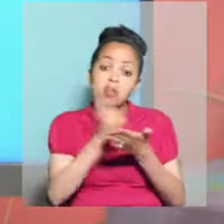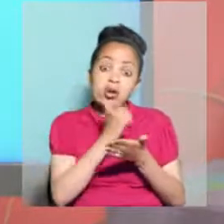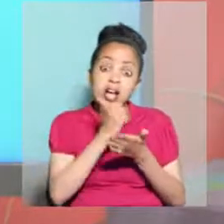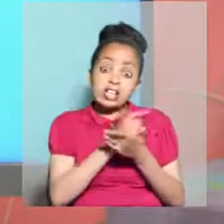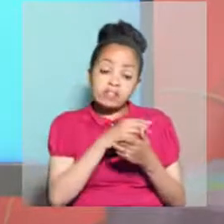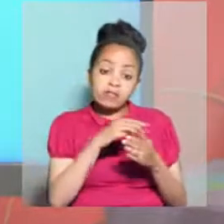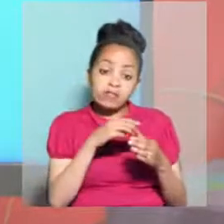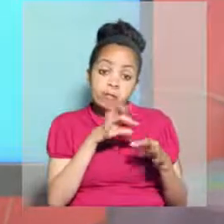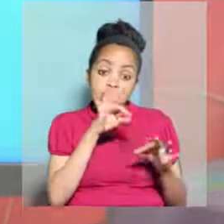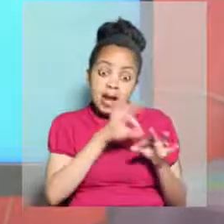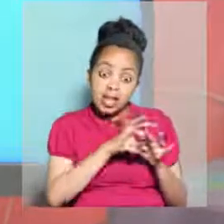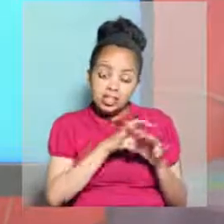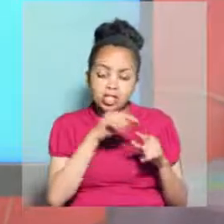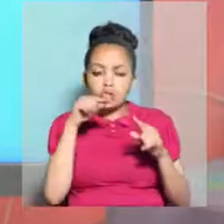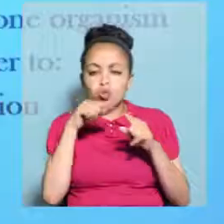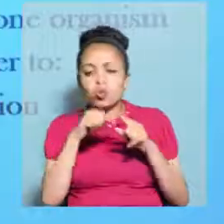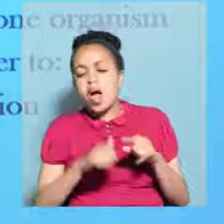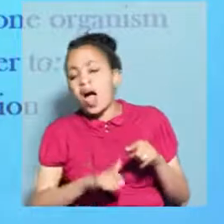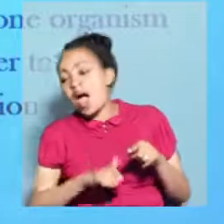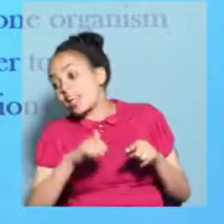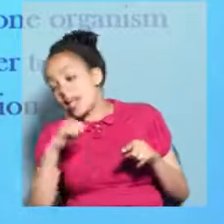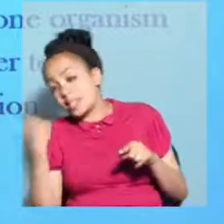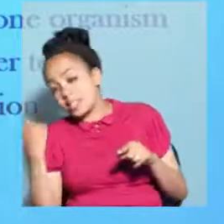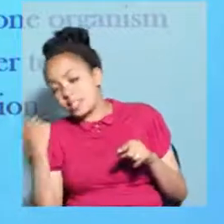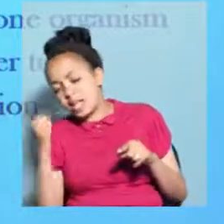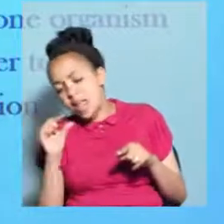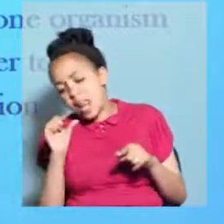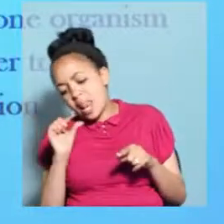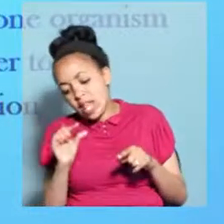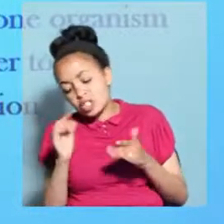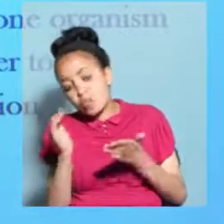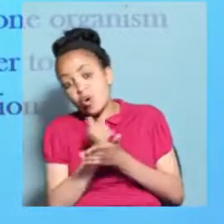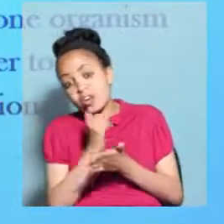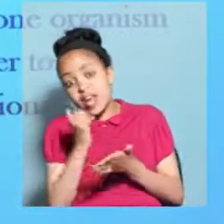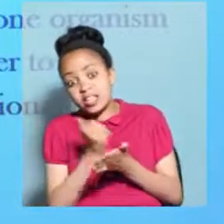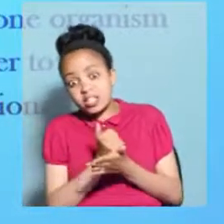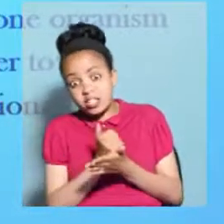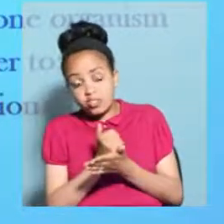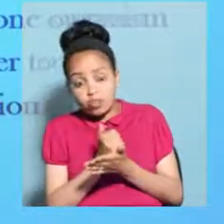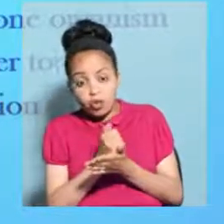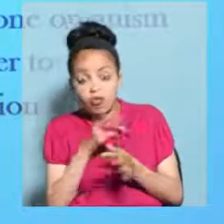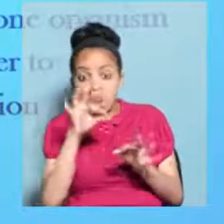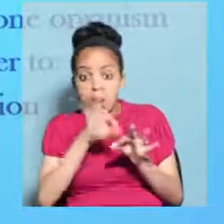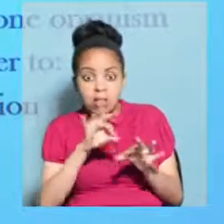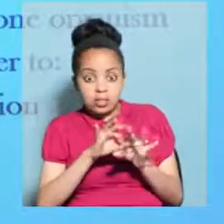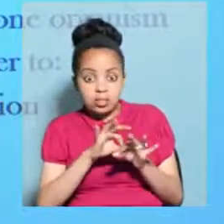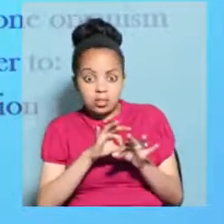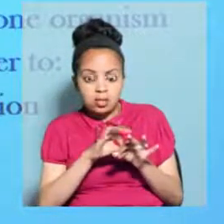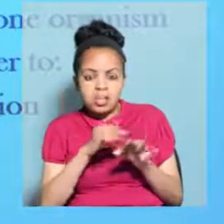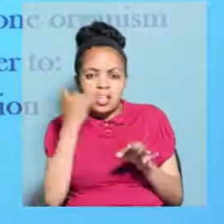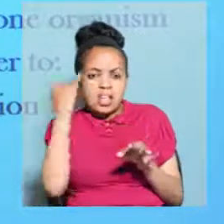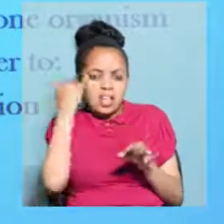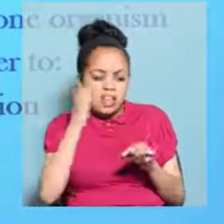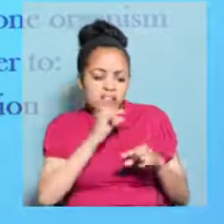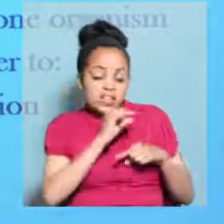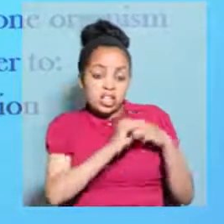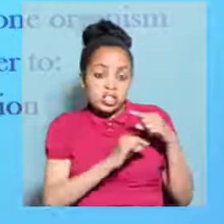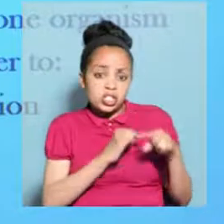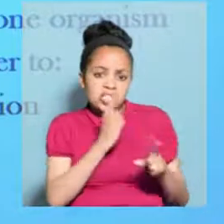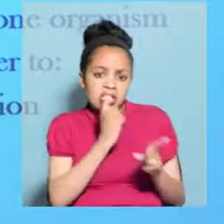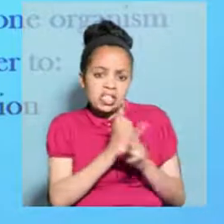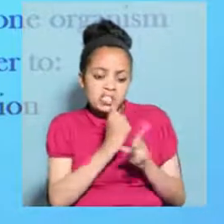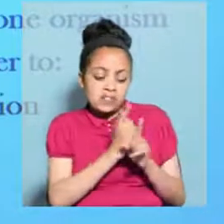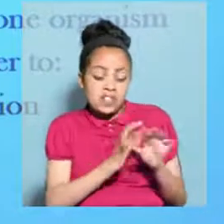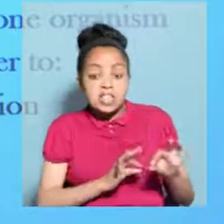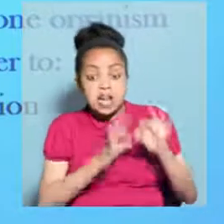plant to another less productive in that of less resistant plant. If a gene can be